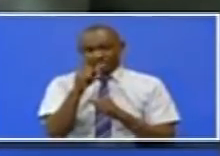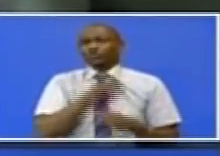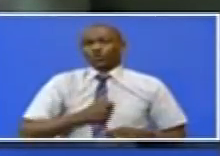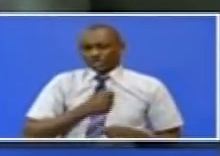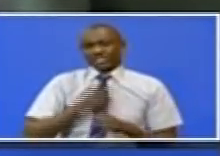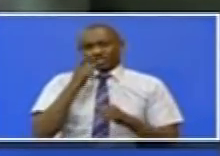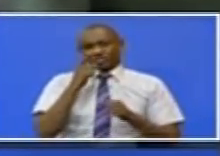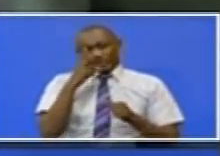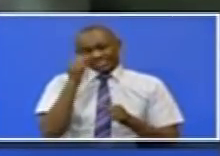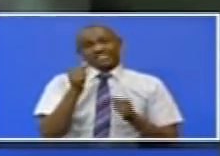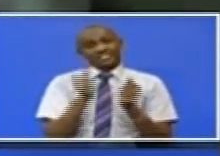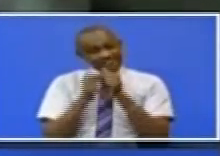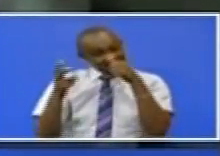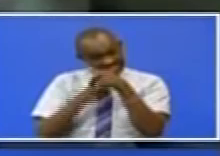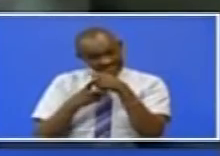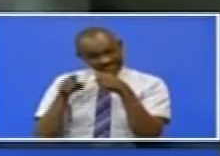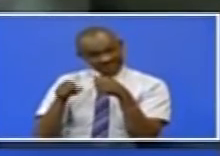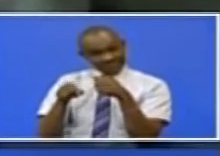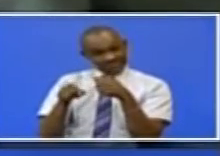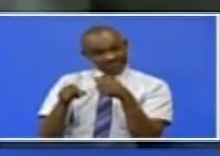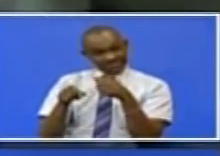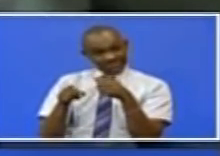in 2017,